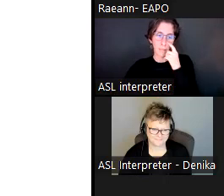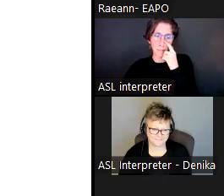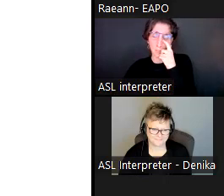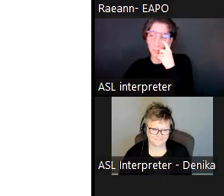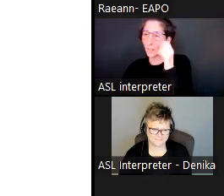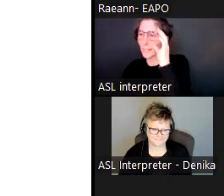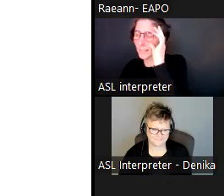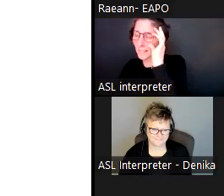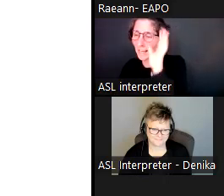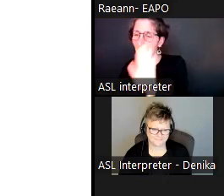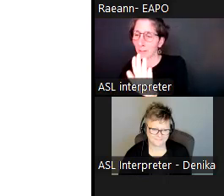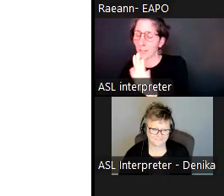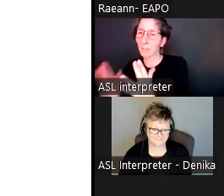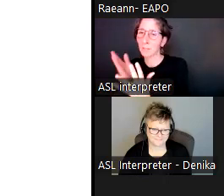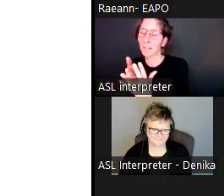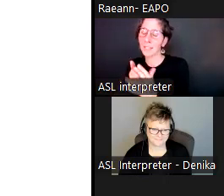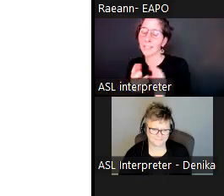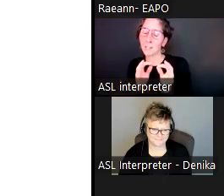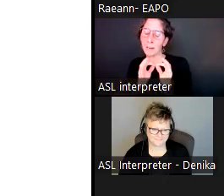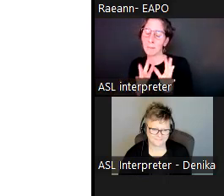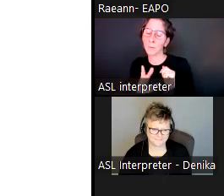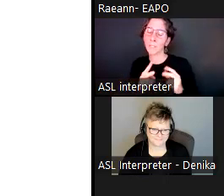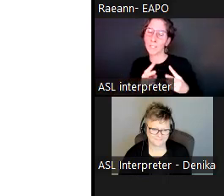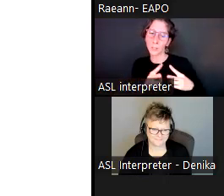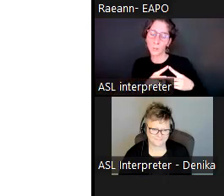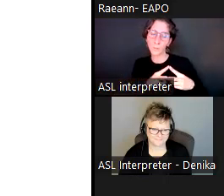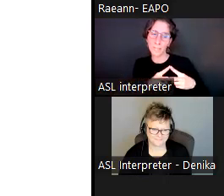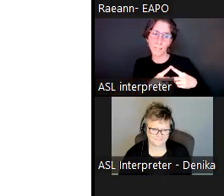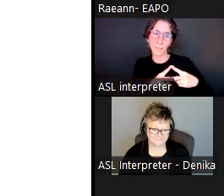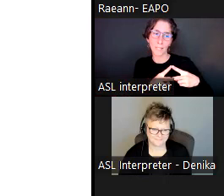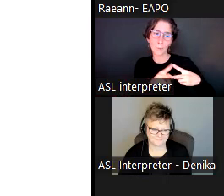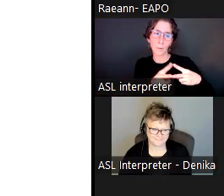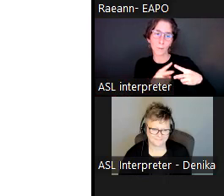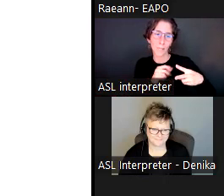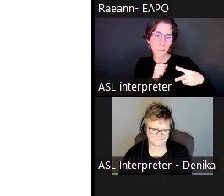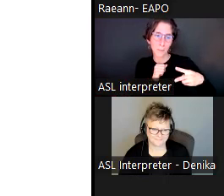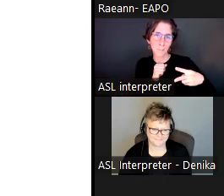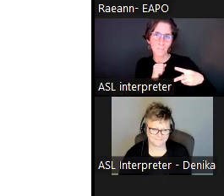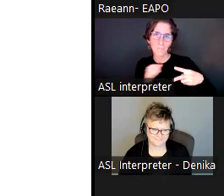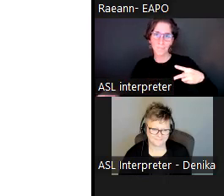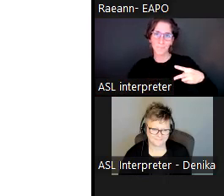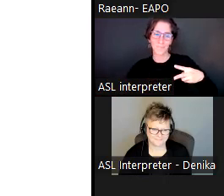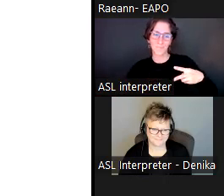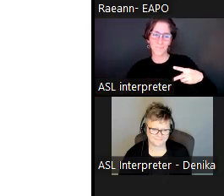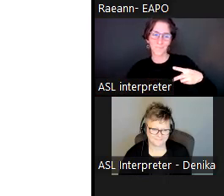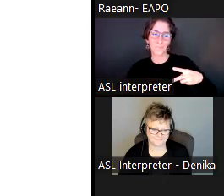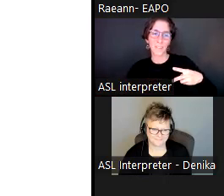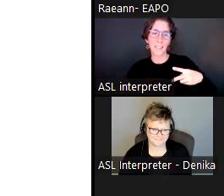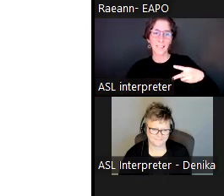And then what is the sign language interpreter? I just need to interrupt. What was the two places that you said to report it with?